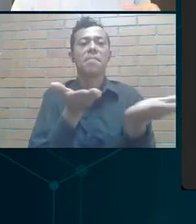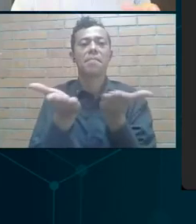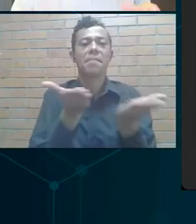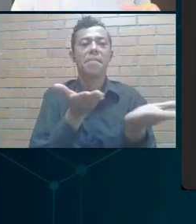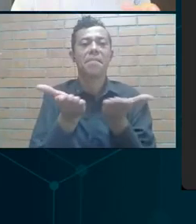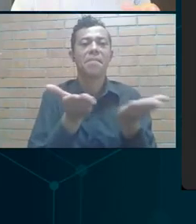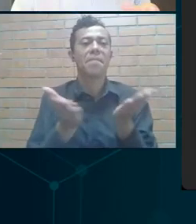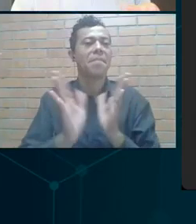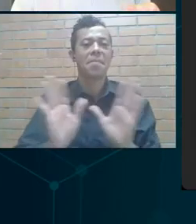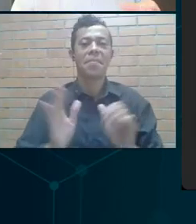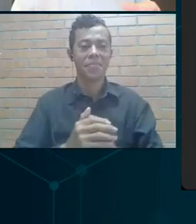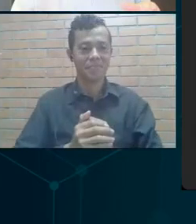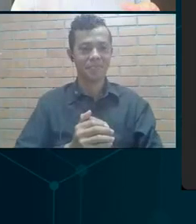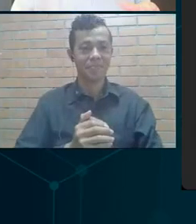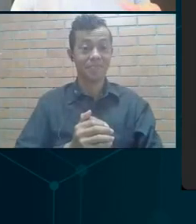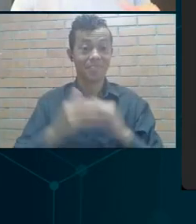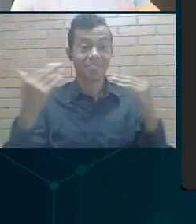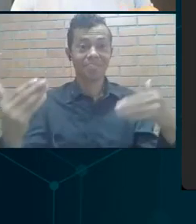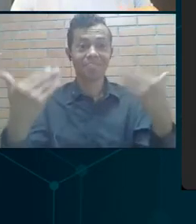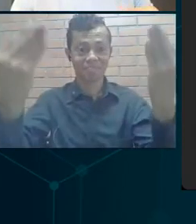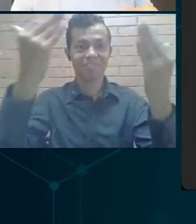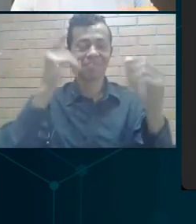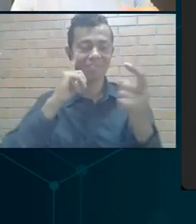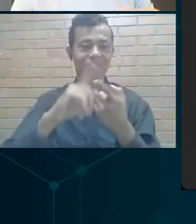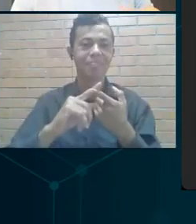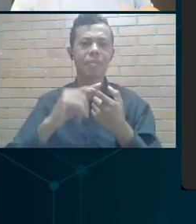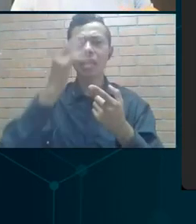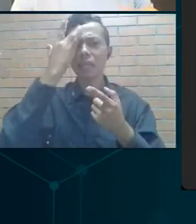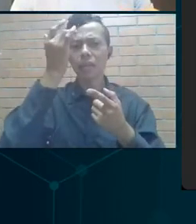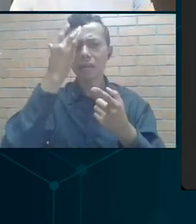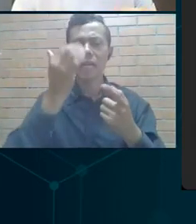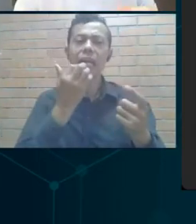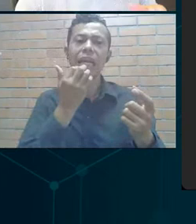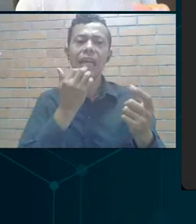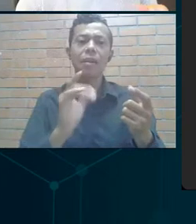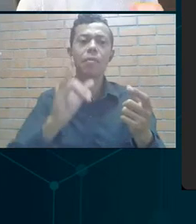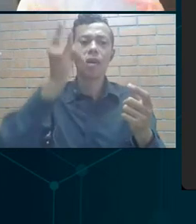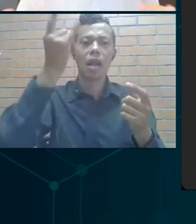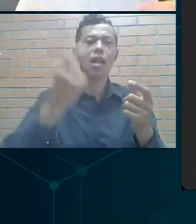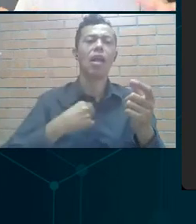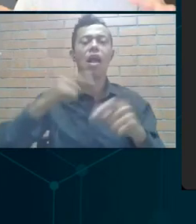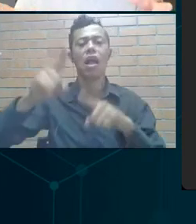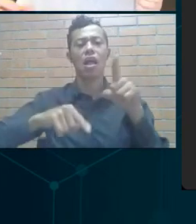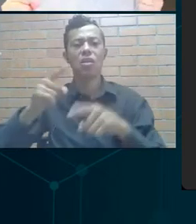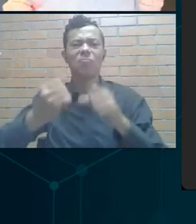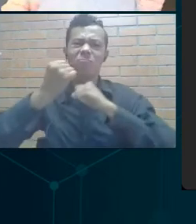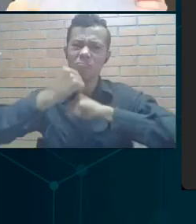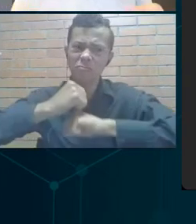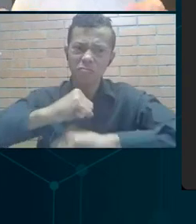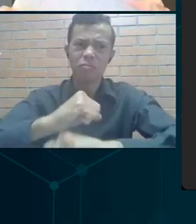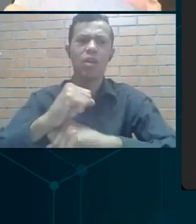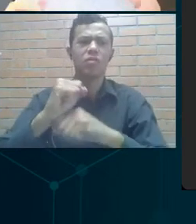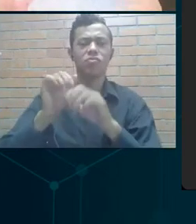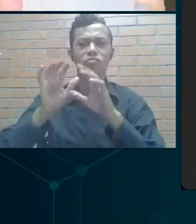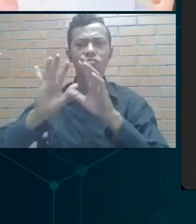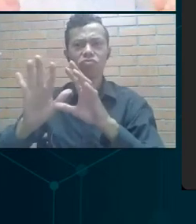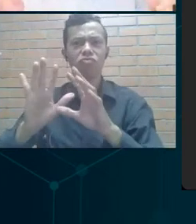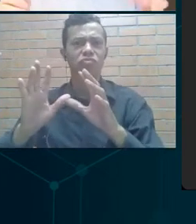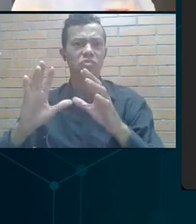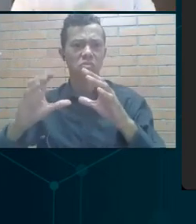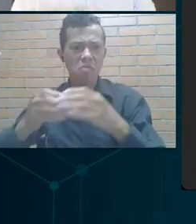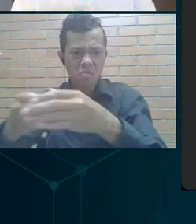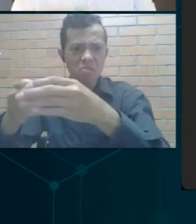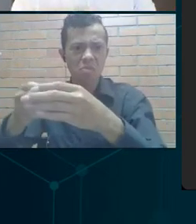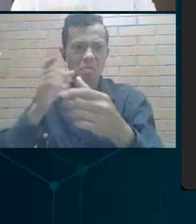convenient because you spend a great deal of effort as organizations. And I know in Latin America, and not just in Latin America,